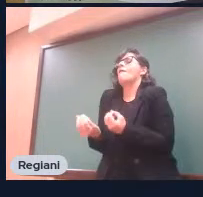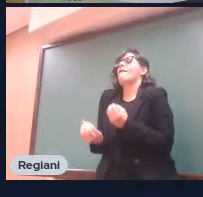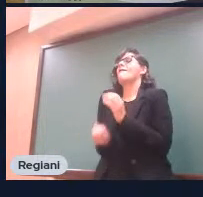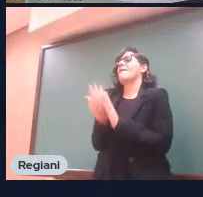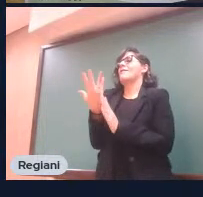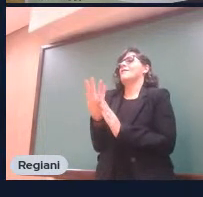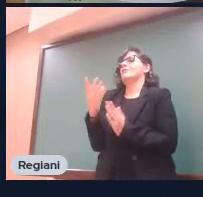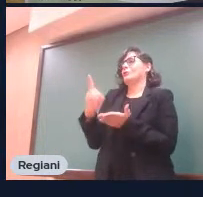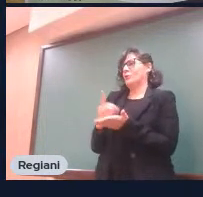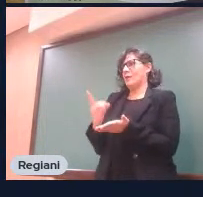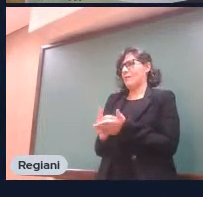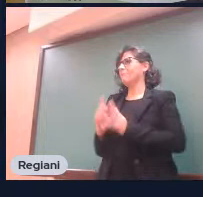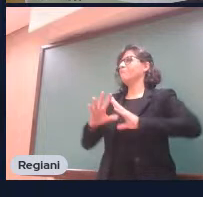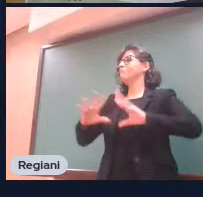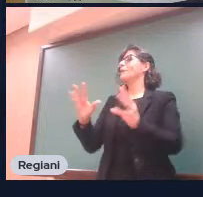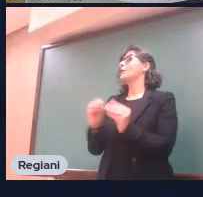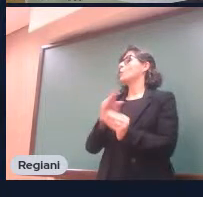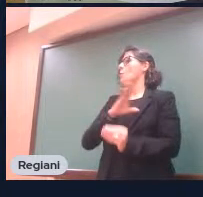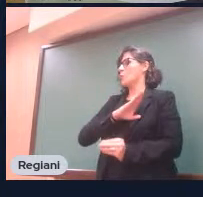publicações e